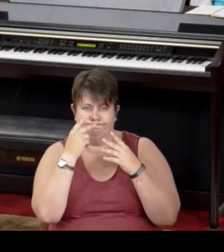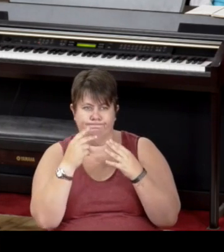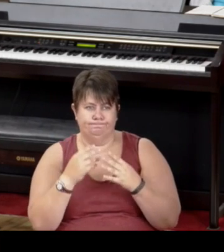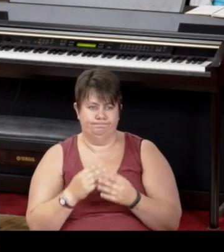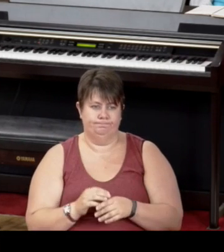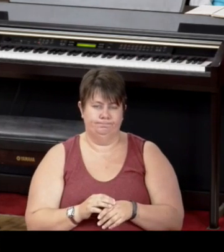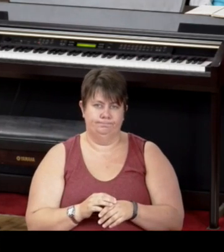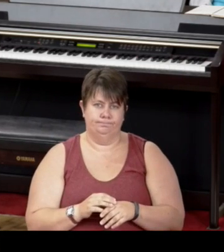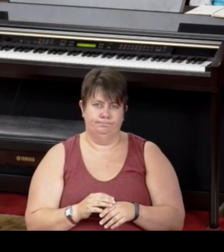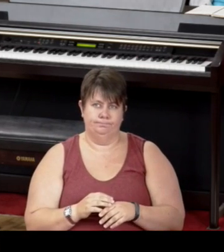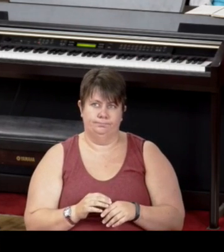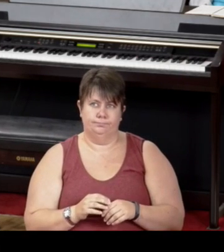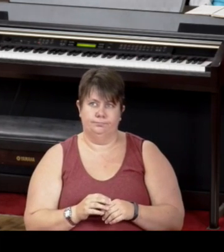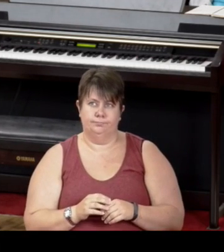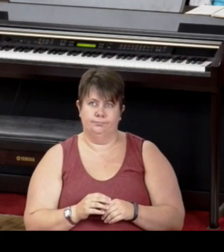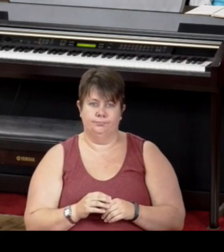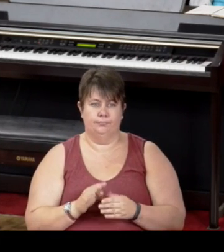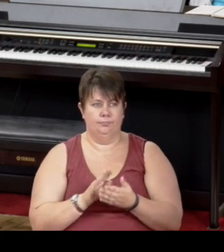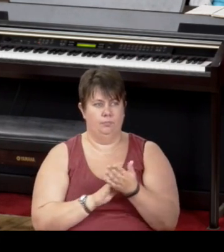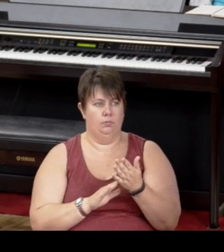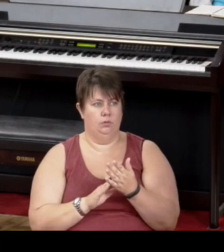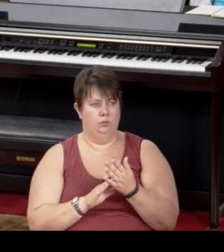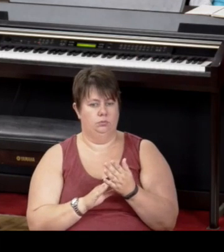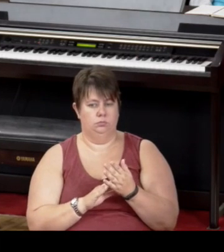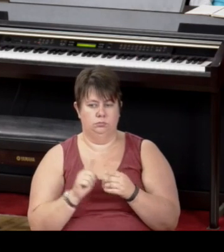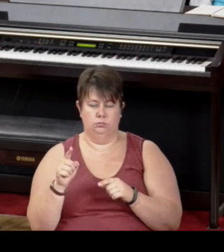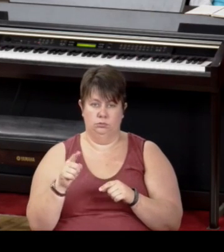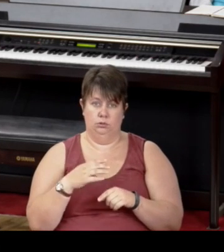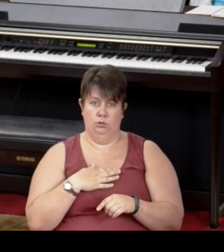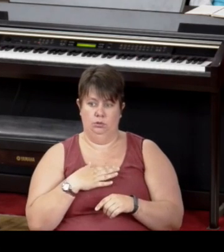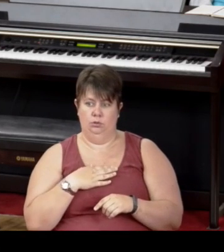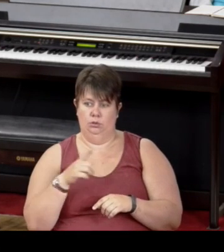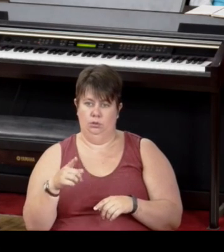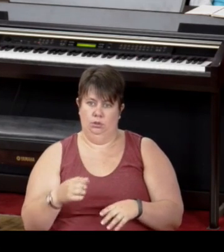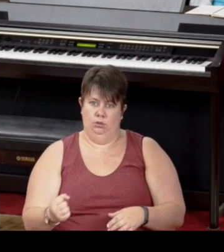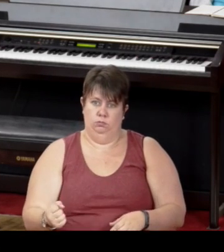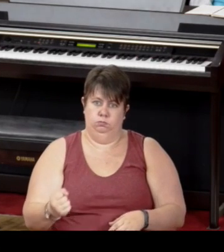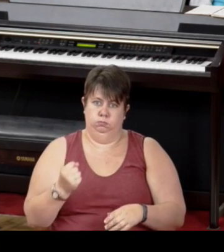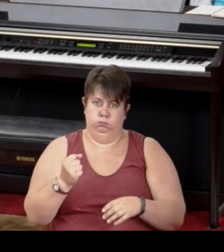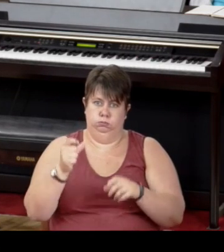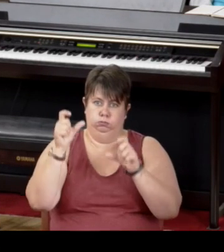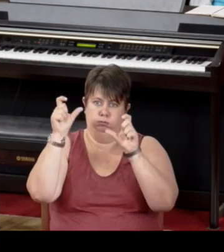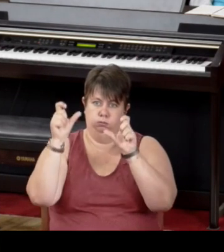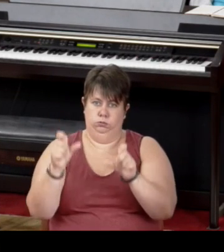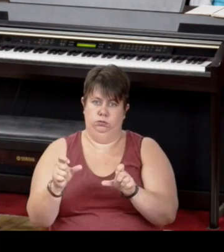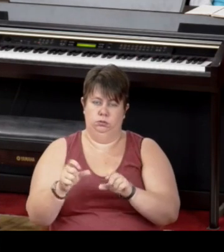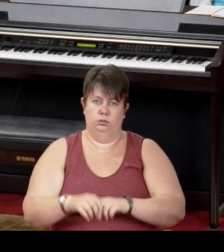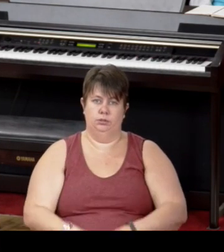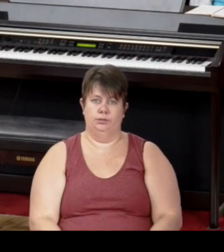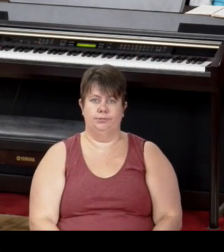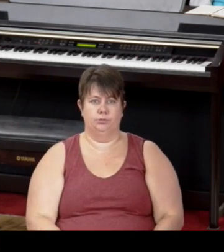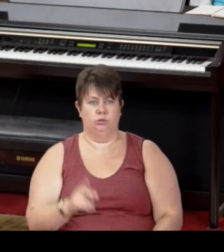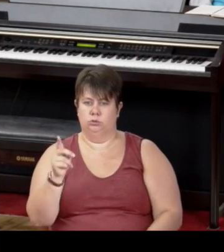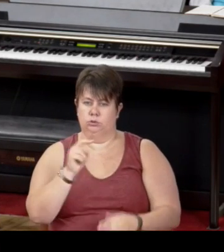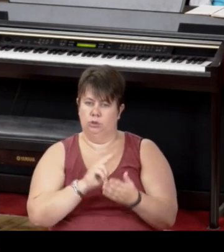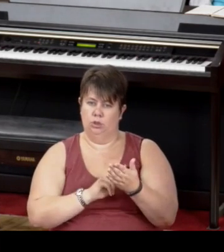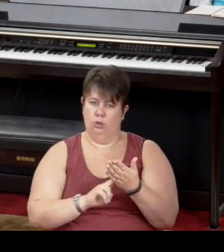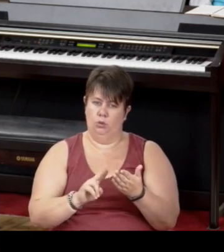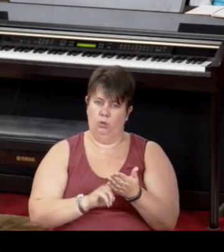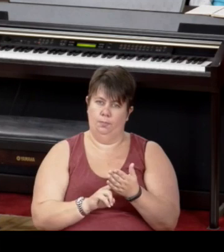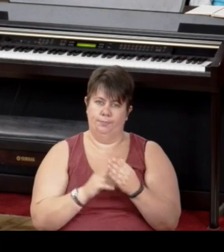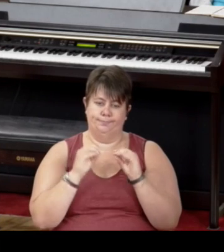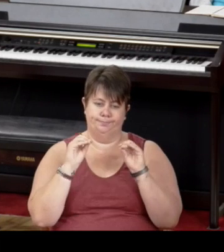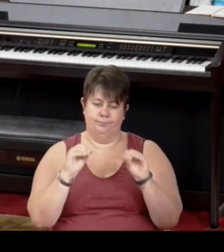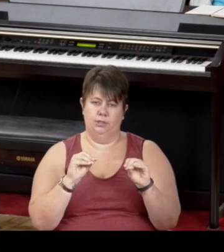this supernatural and powerful image of Jesus. He's not an ordinary teacher. He's not